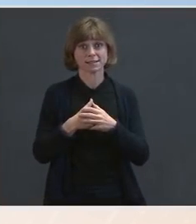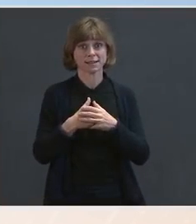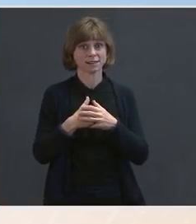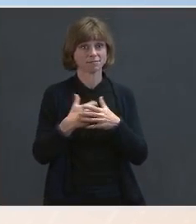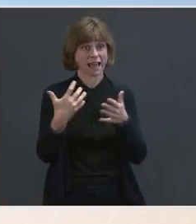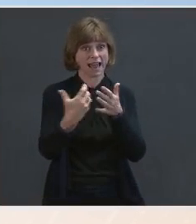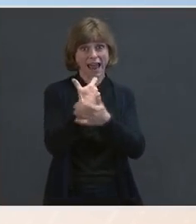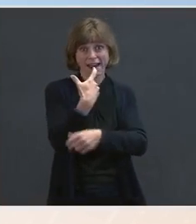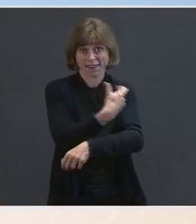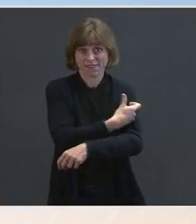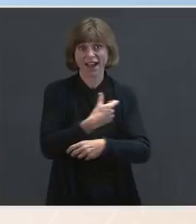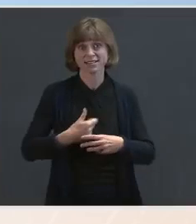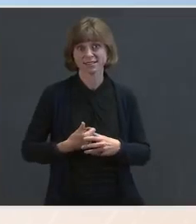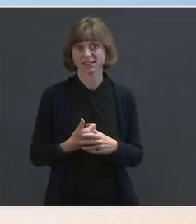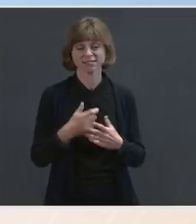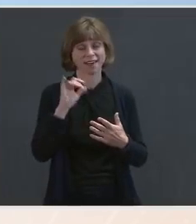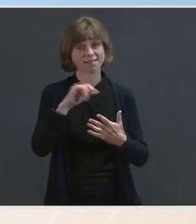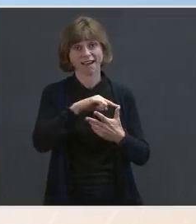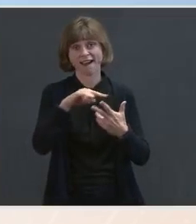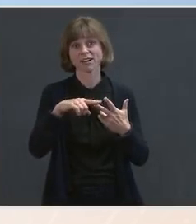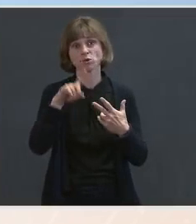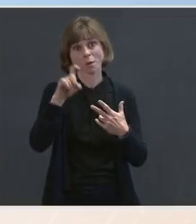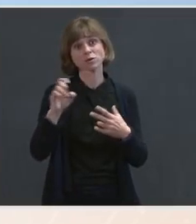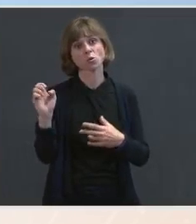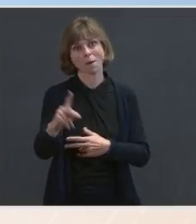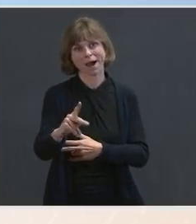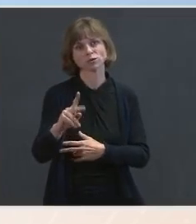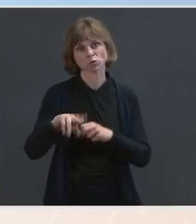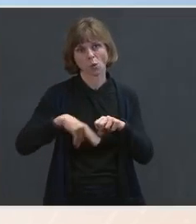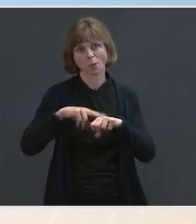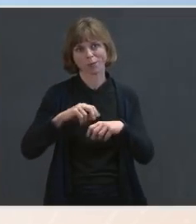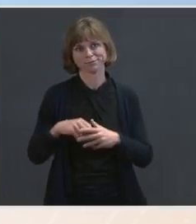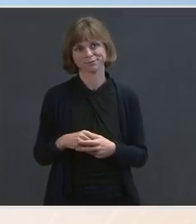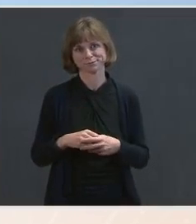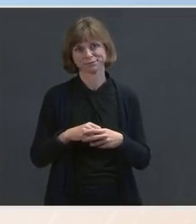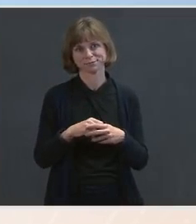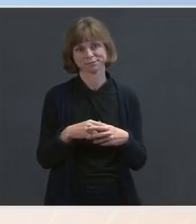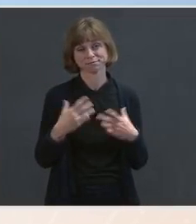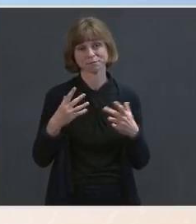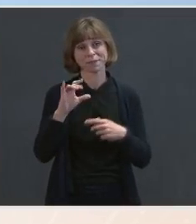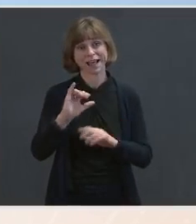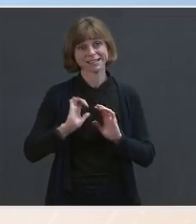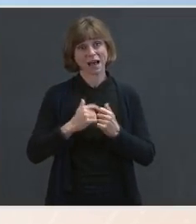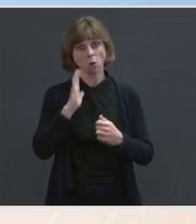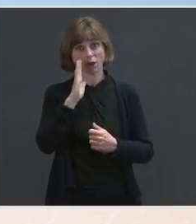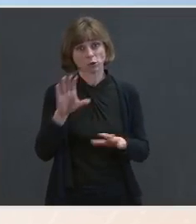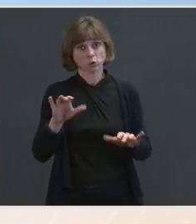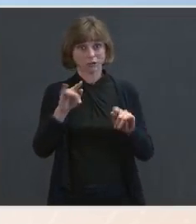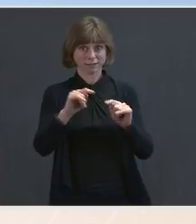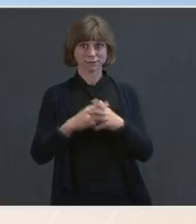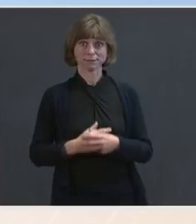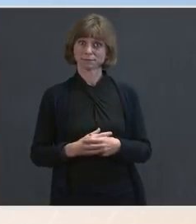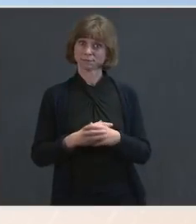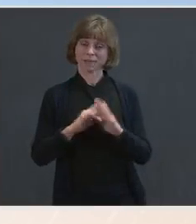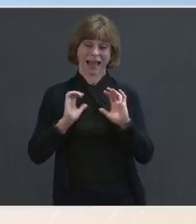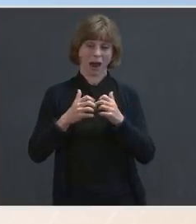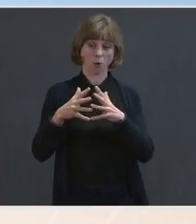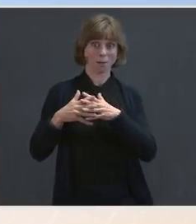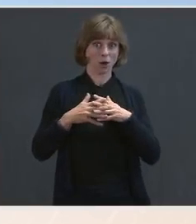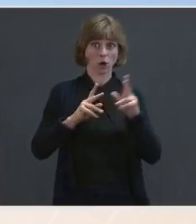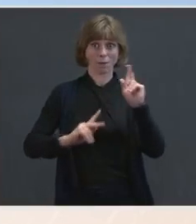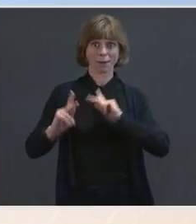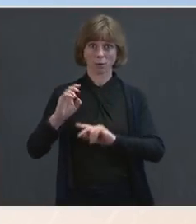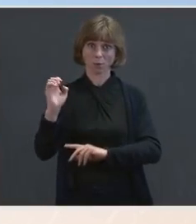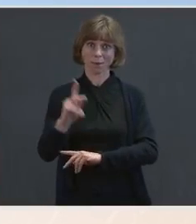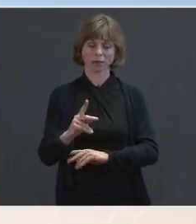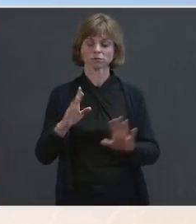vaccine is the path to go back to normal. And that is how we are going to get it done, and how the American people can return to, believe